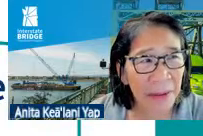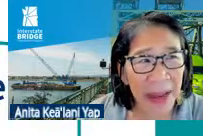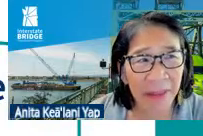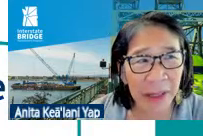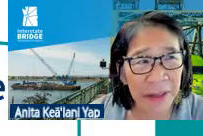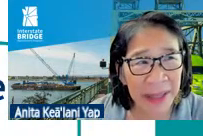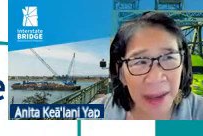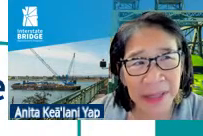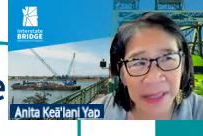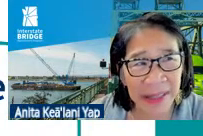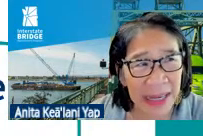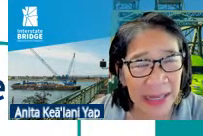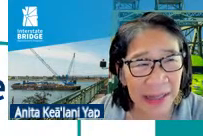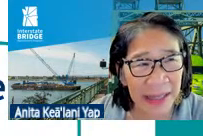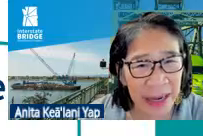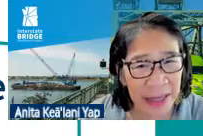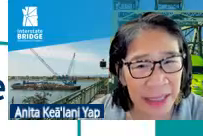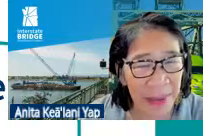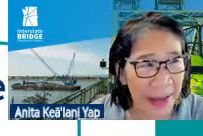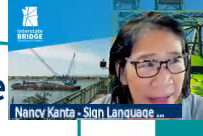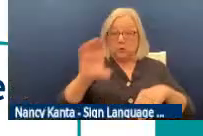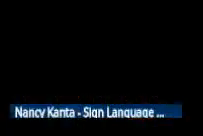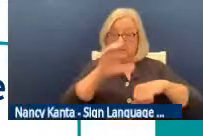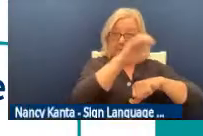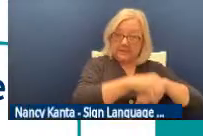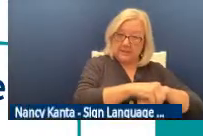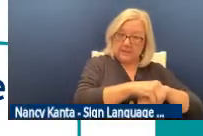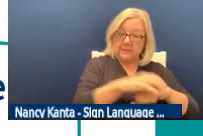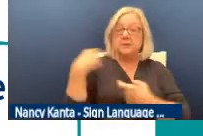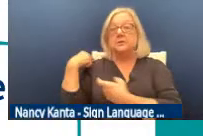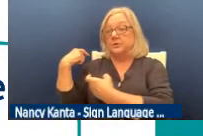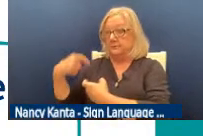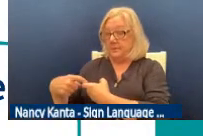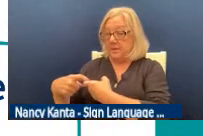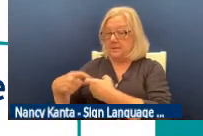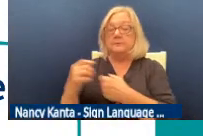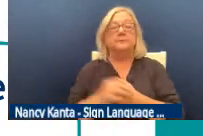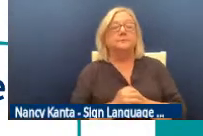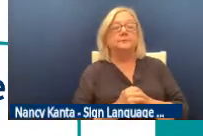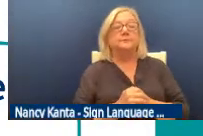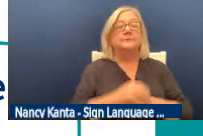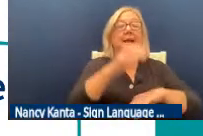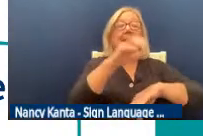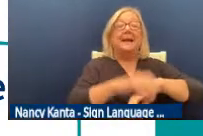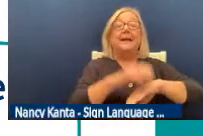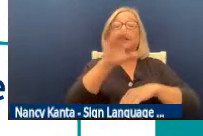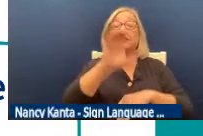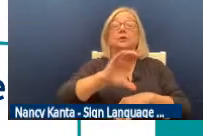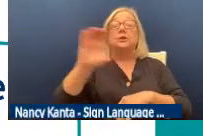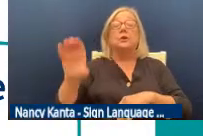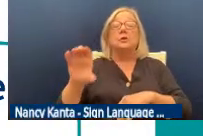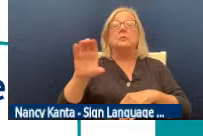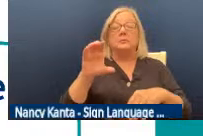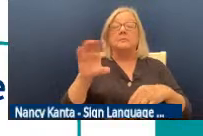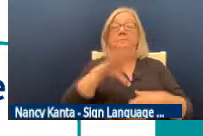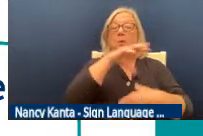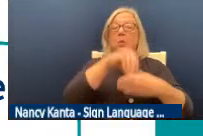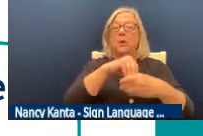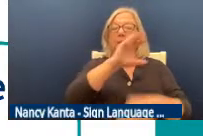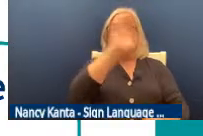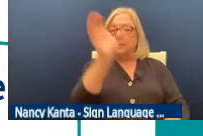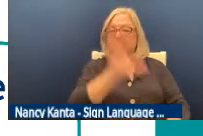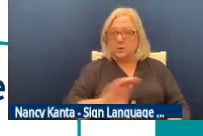So we have closed captions in English and Spanish. English closed captions are available within the Zoom and